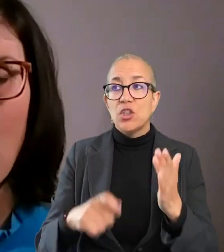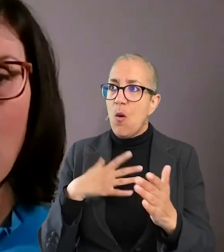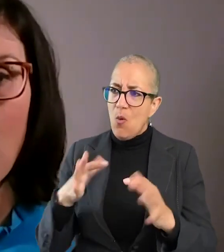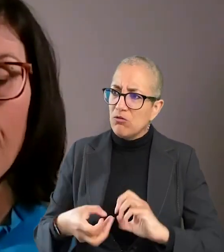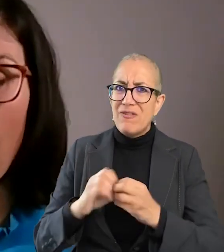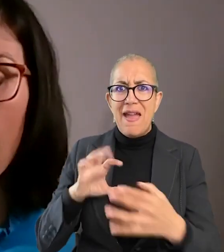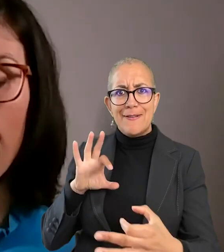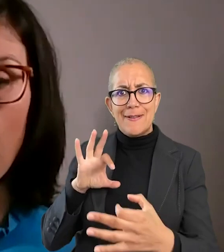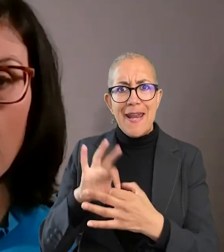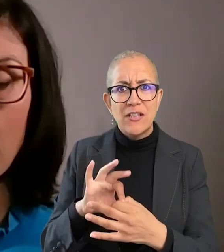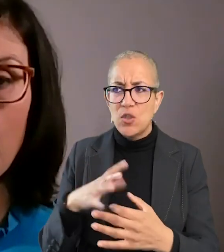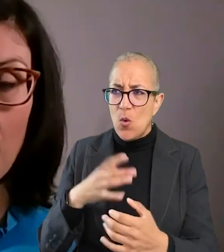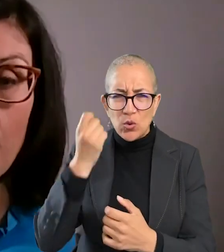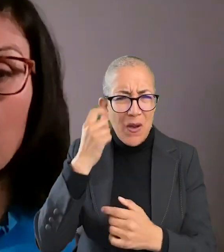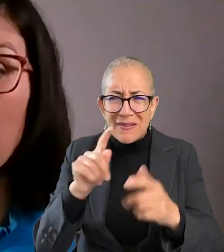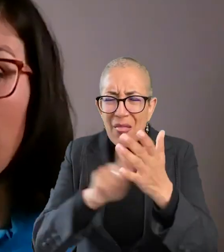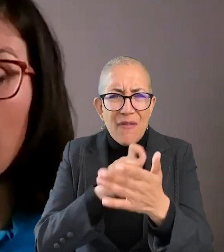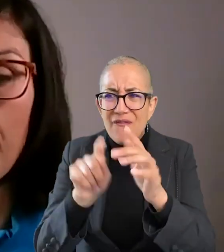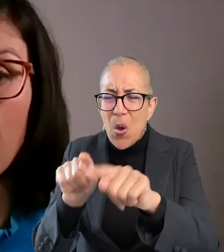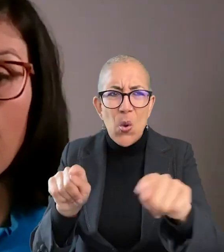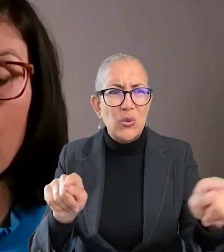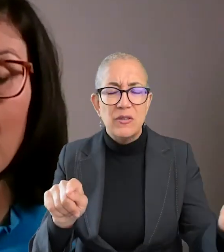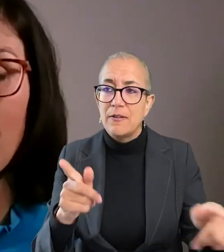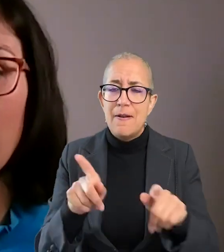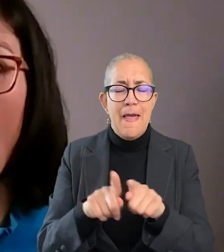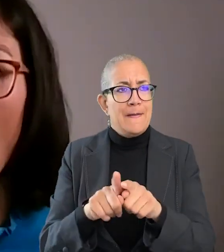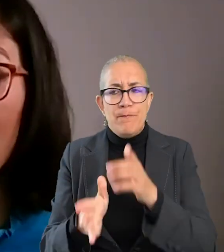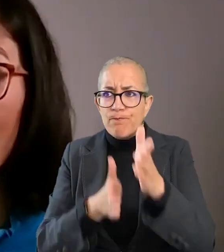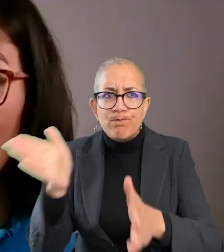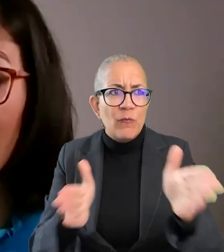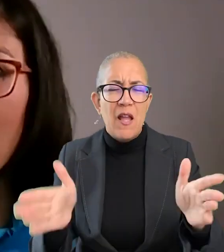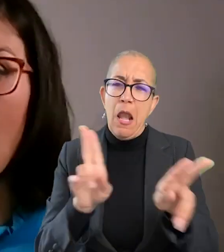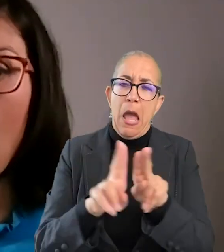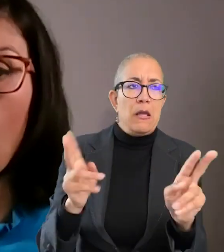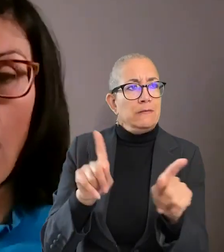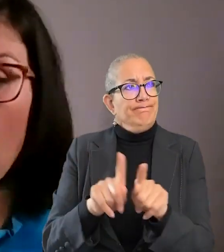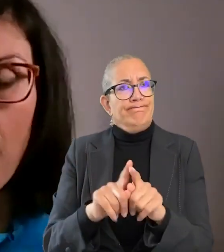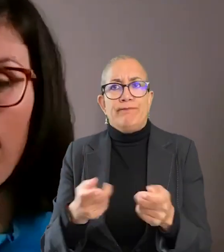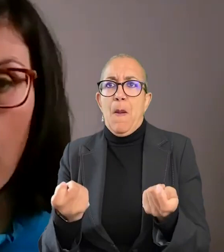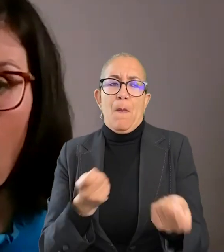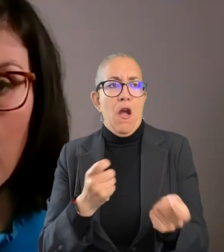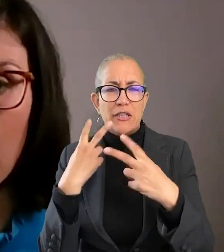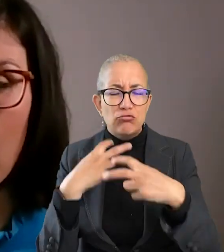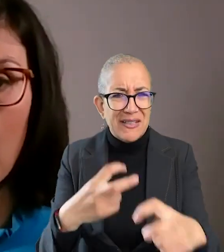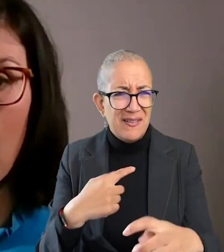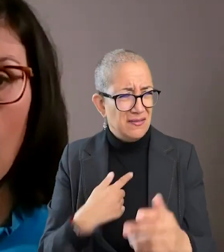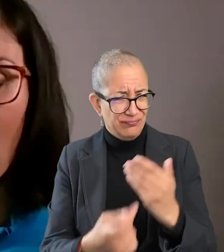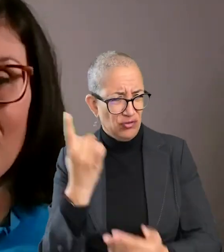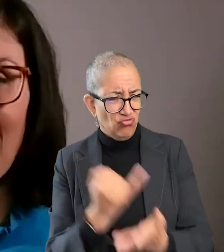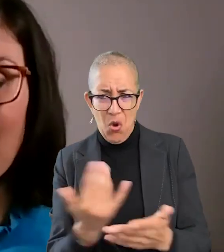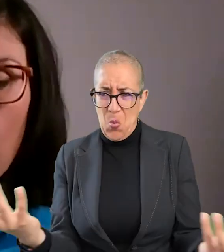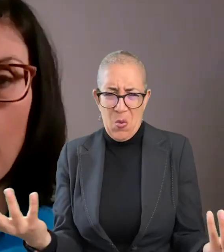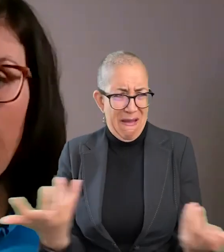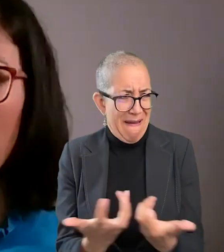understand from the voters themselves, in a sense, going out and, doing market research. Where are we going wrong?